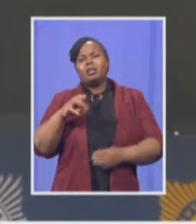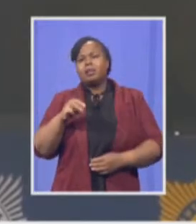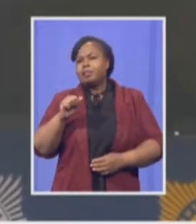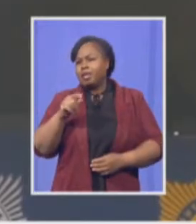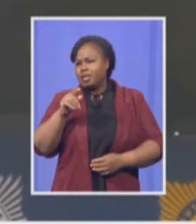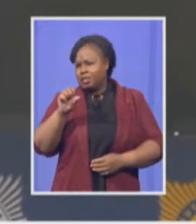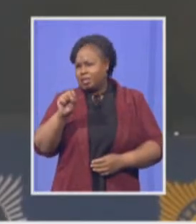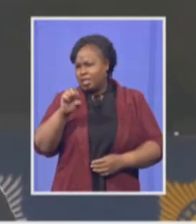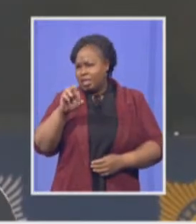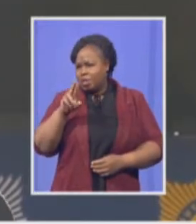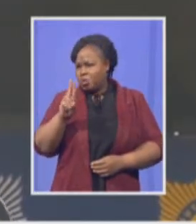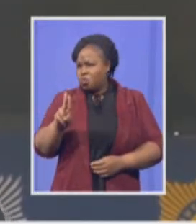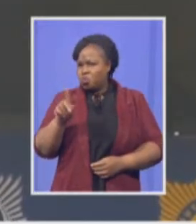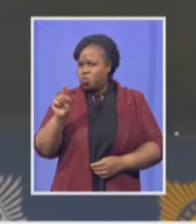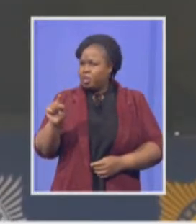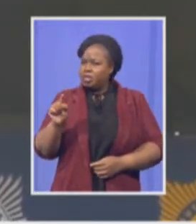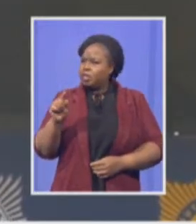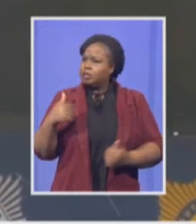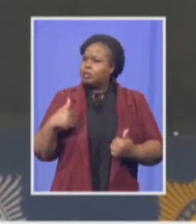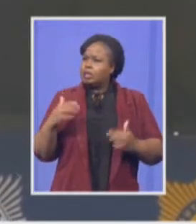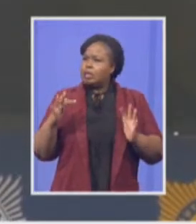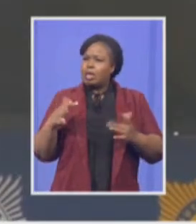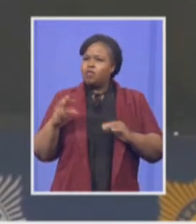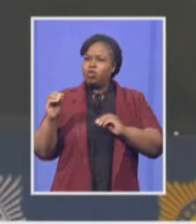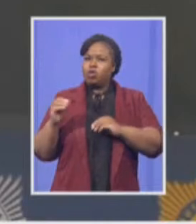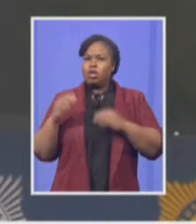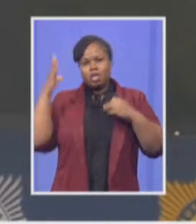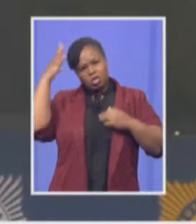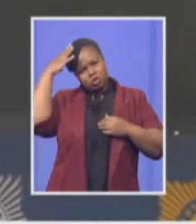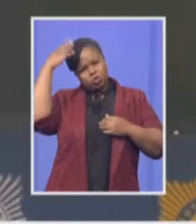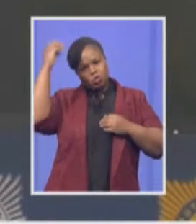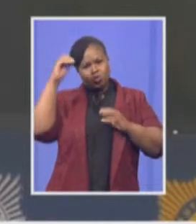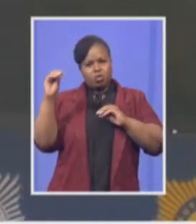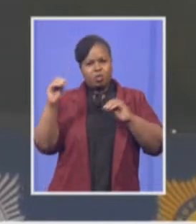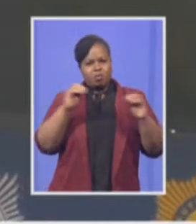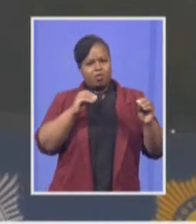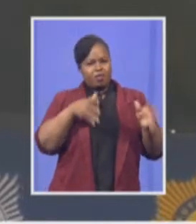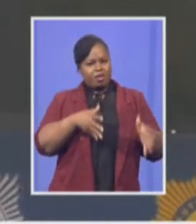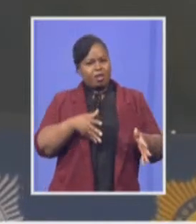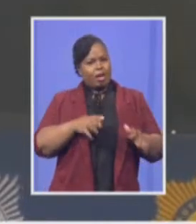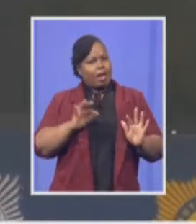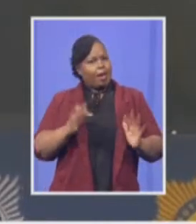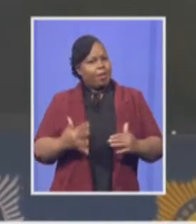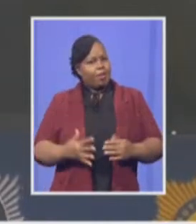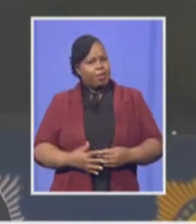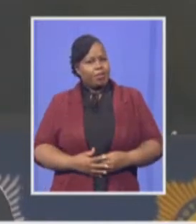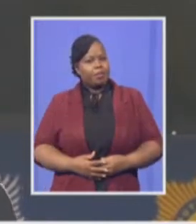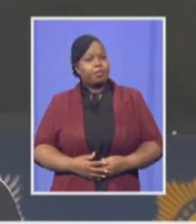maseru ukuthi isuke kanjani elisuthu yeza la